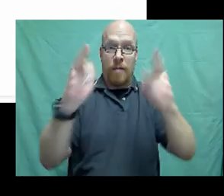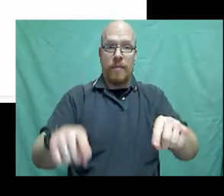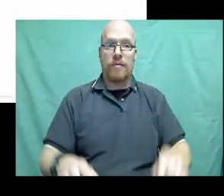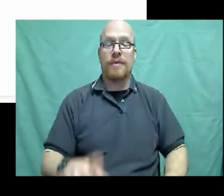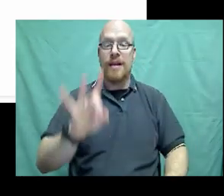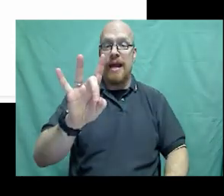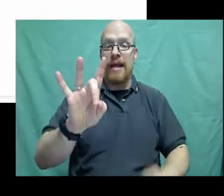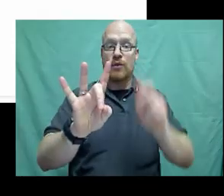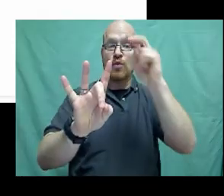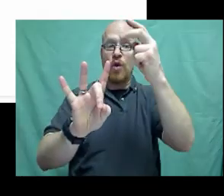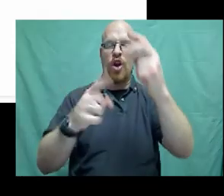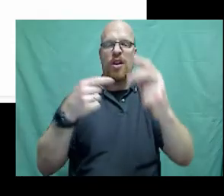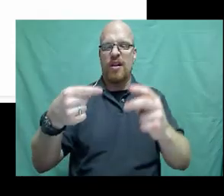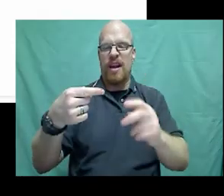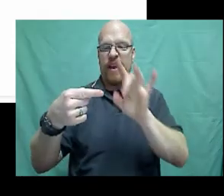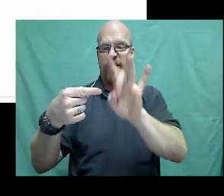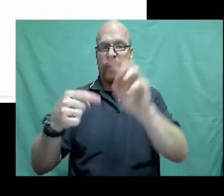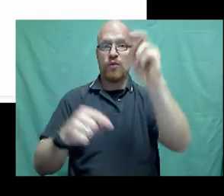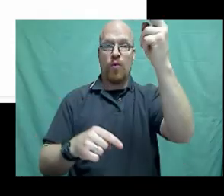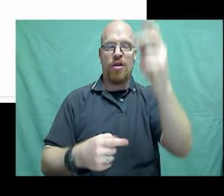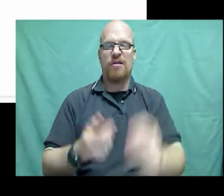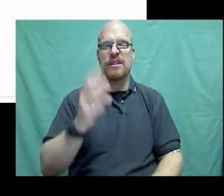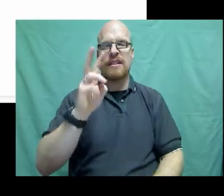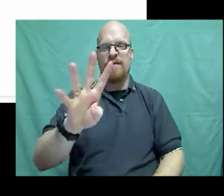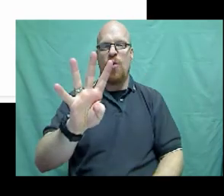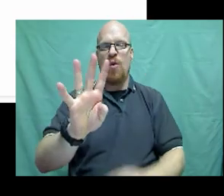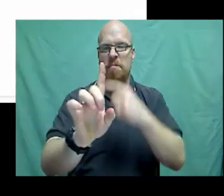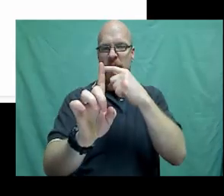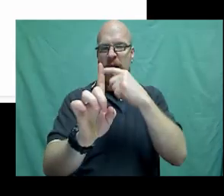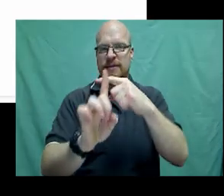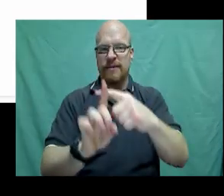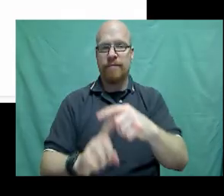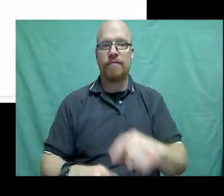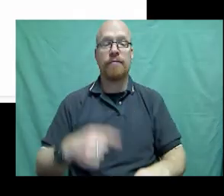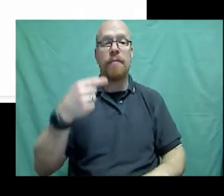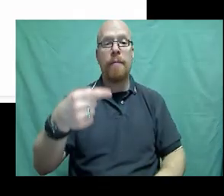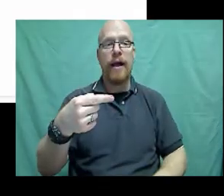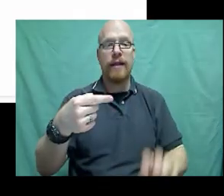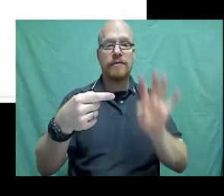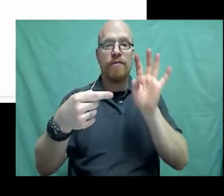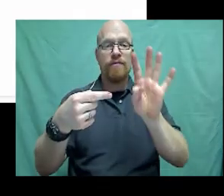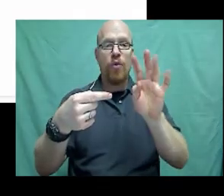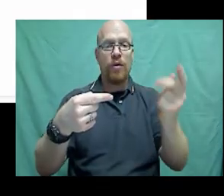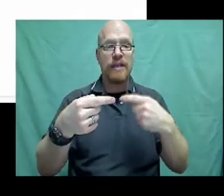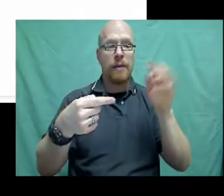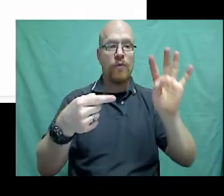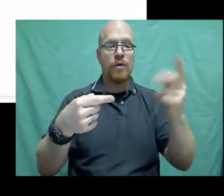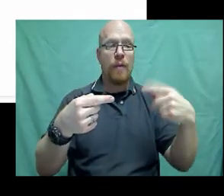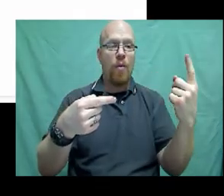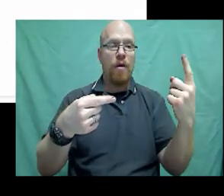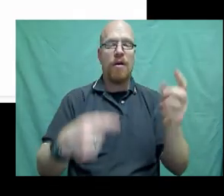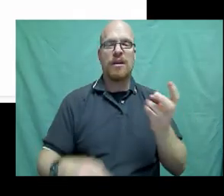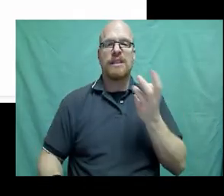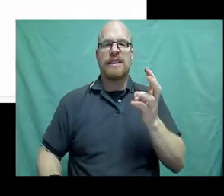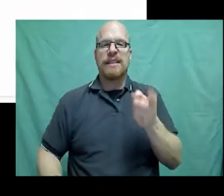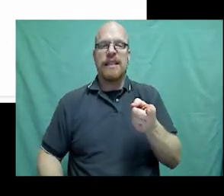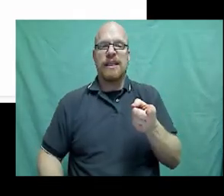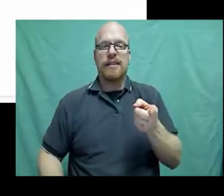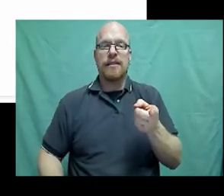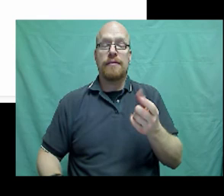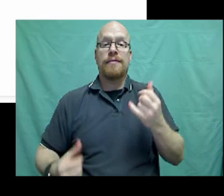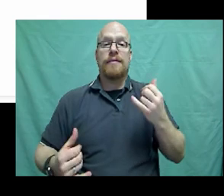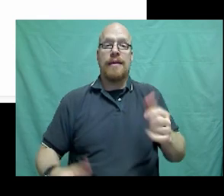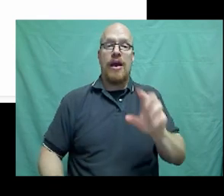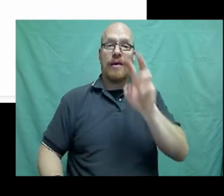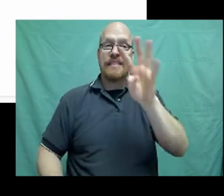Okay, you see what happened? 8 squared, well, negative 8 squared is 64 and it's positive. Minus 4 times